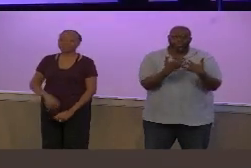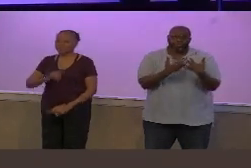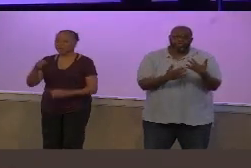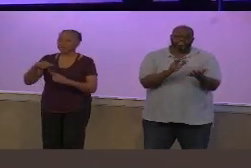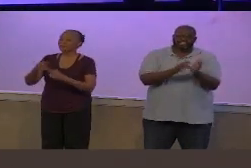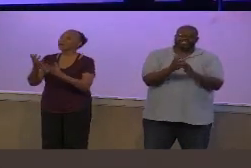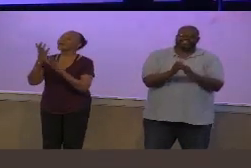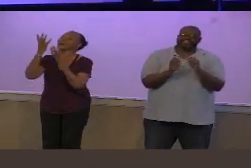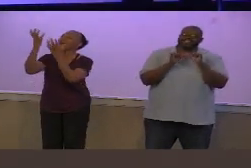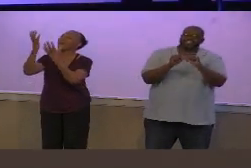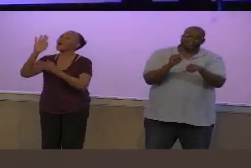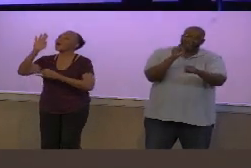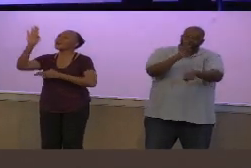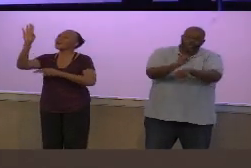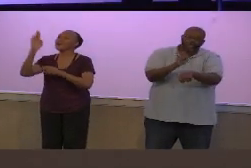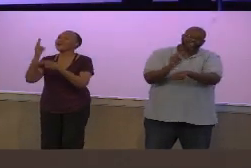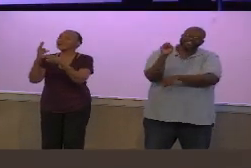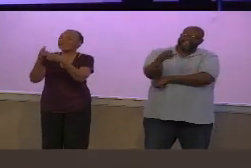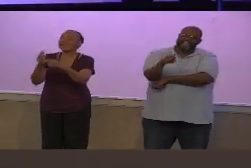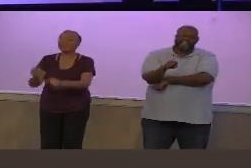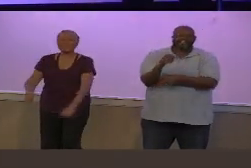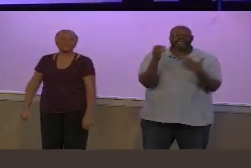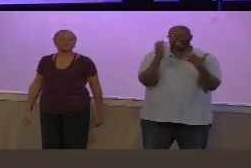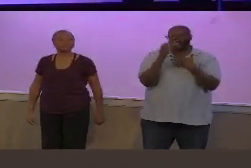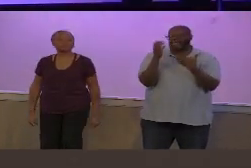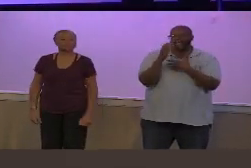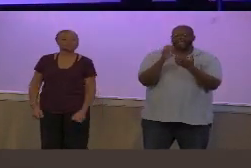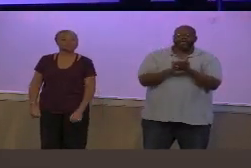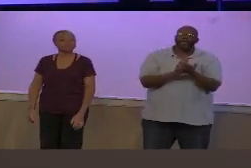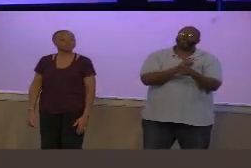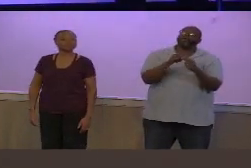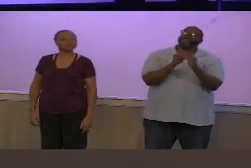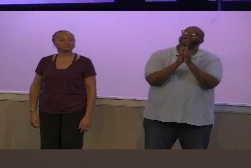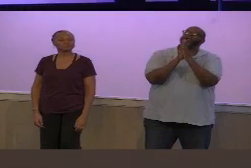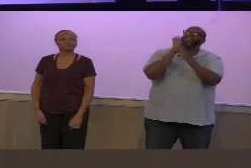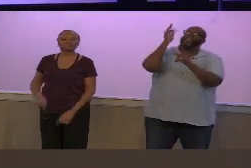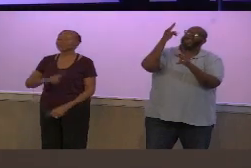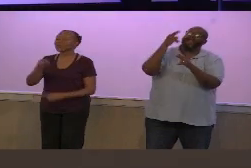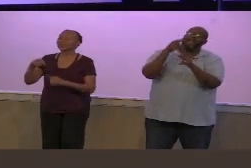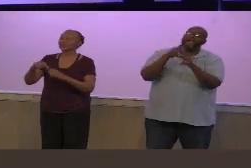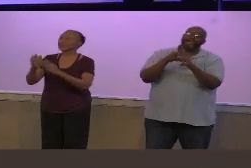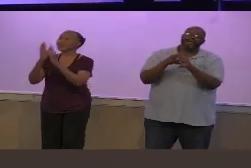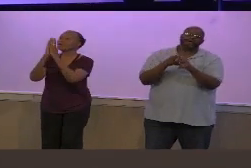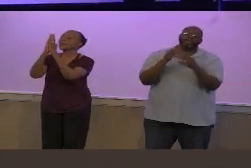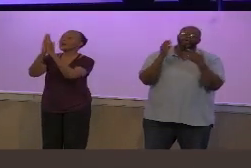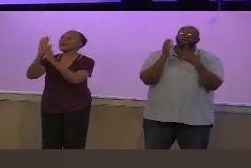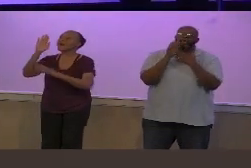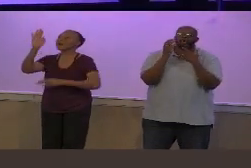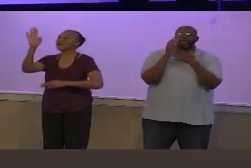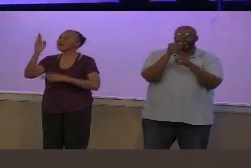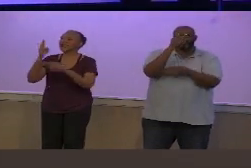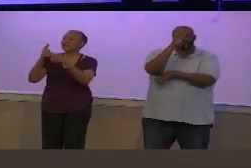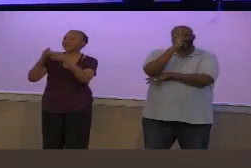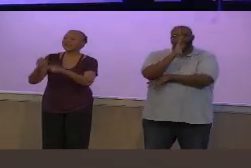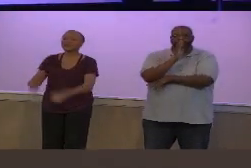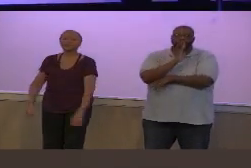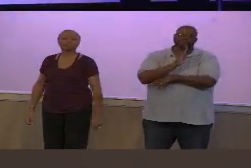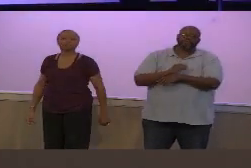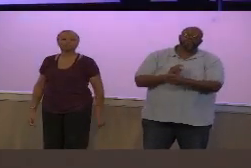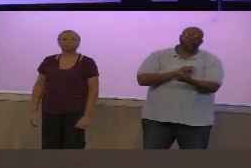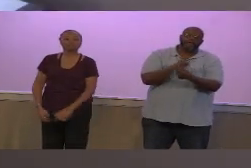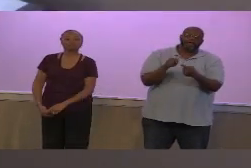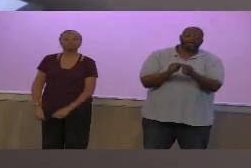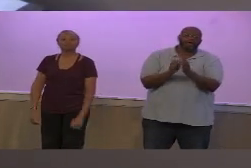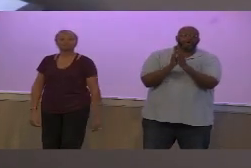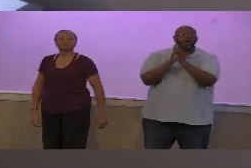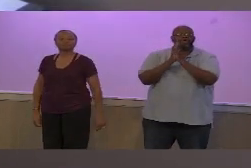yeah. Say when I call, hey, say when I call your name, oh God. Hey, say